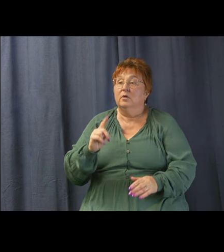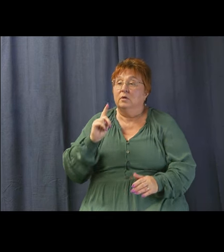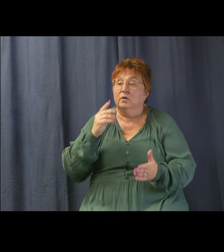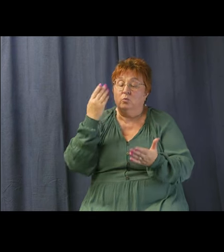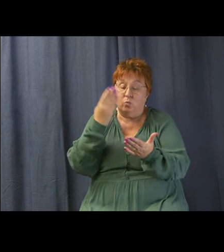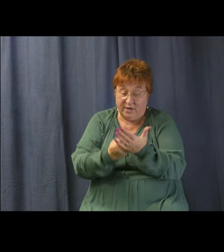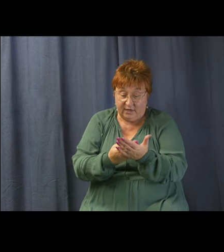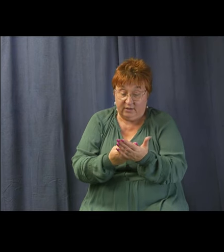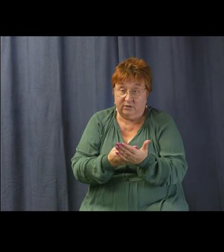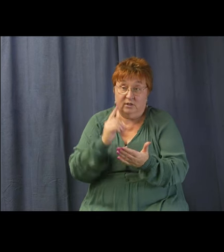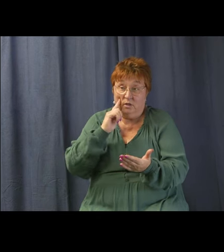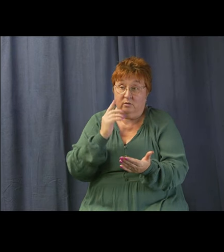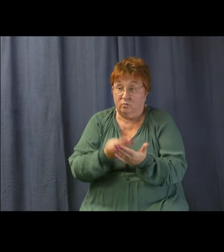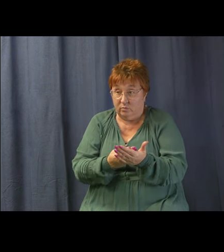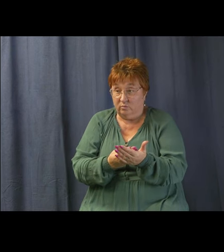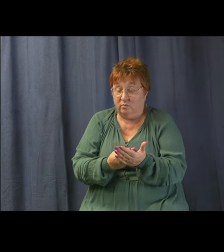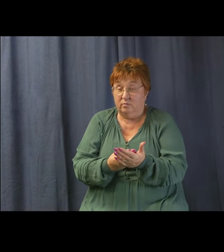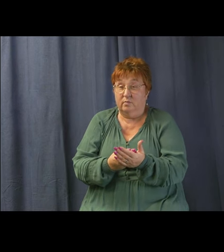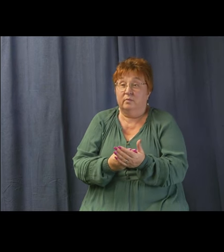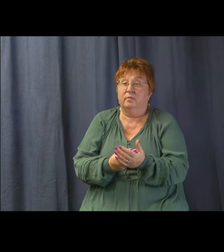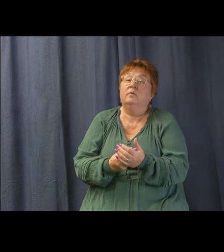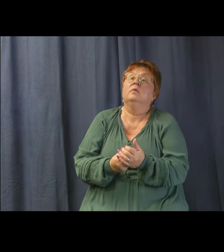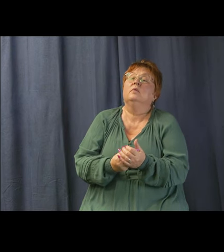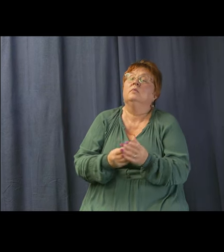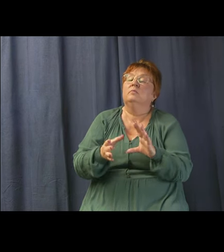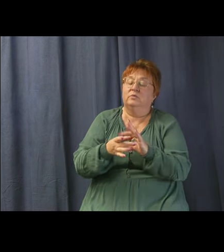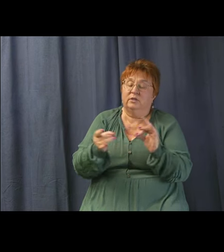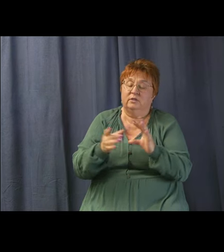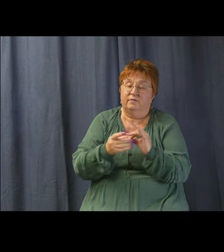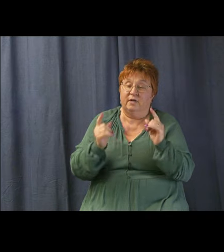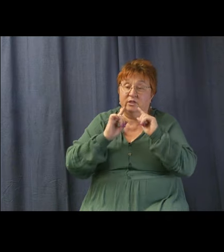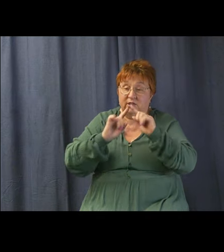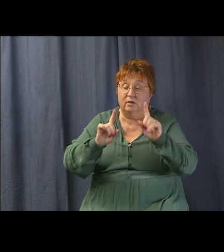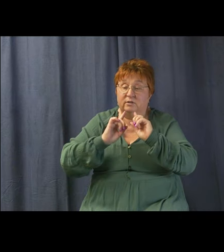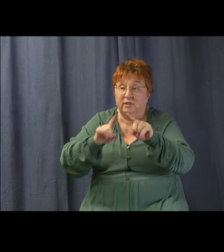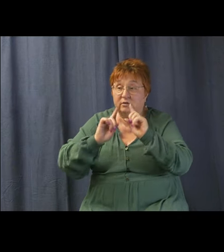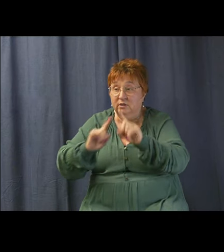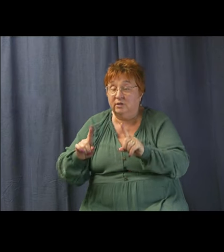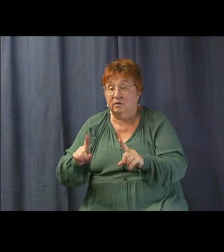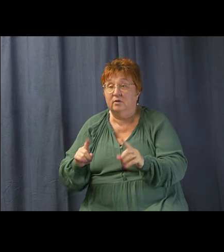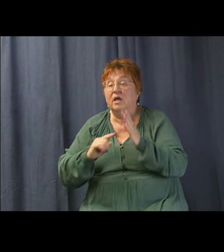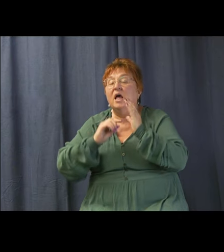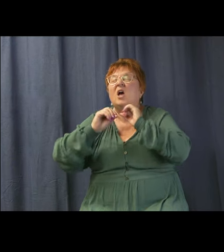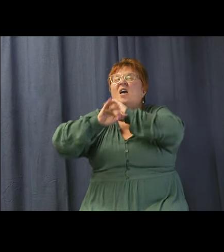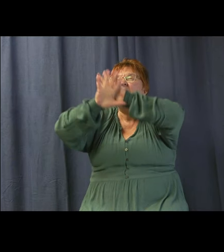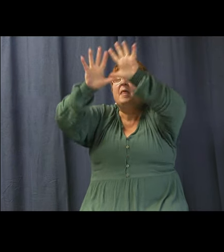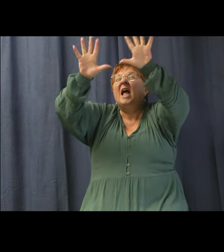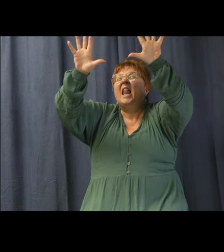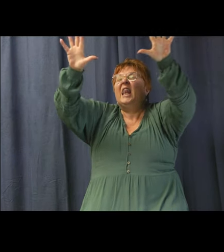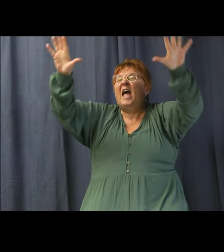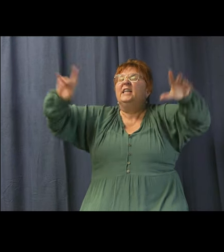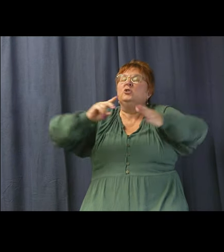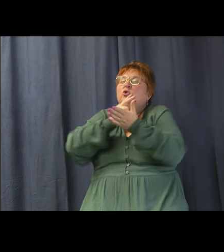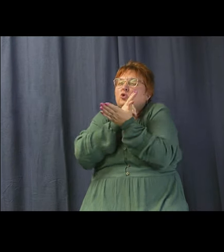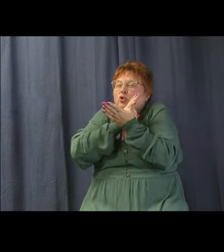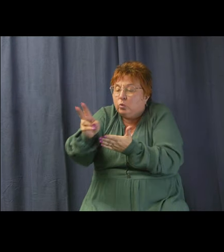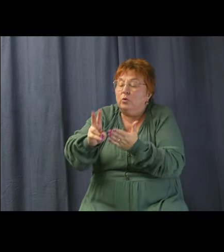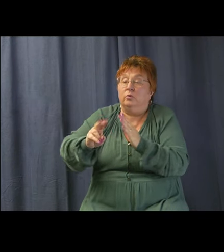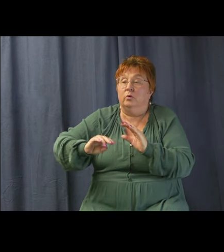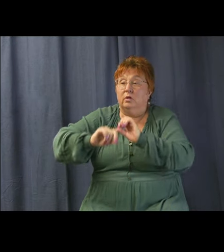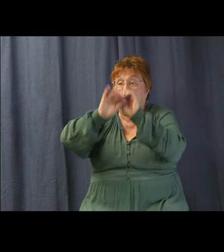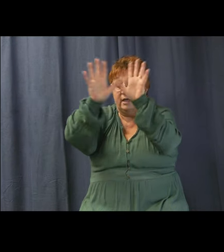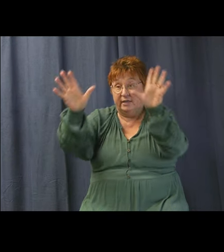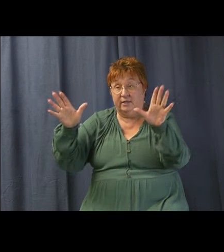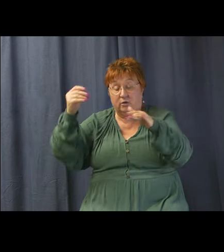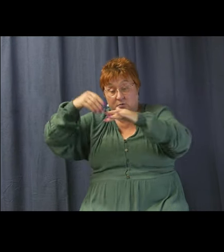about the light, that all might believe through him. He was not the light, but was sent that he might testify about the light, the true light that lightens everyone that comes